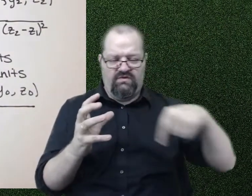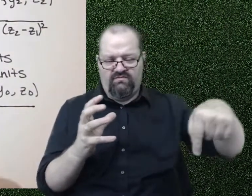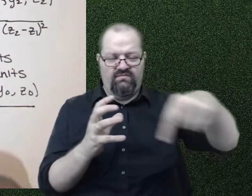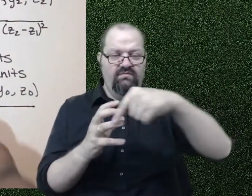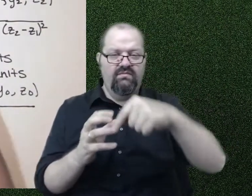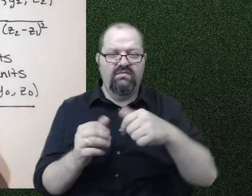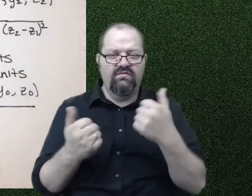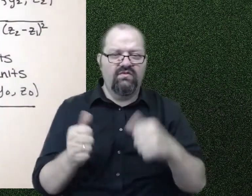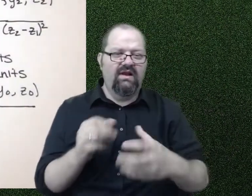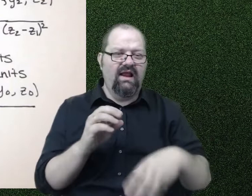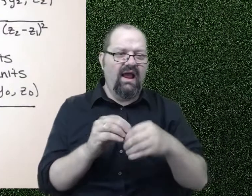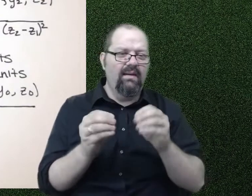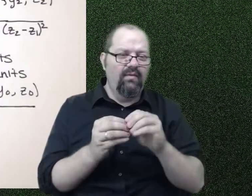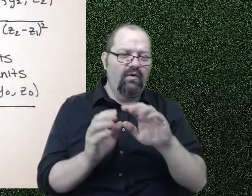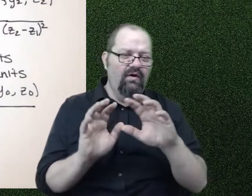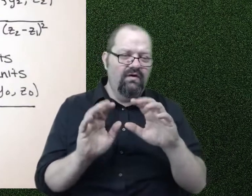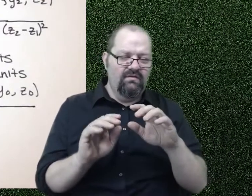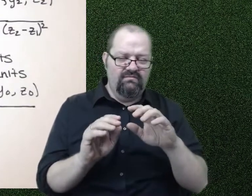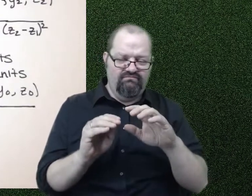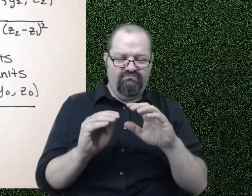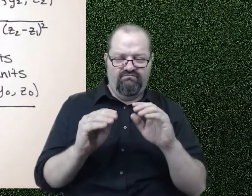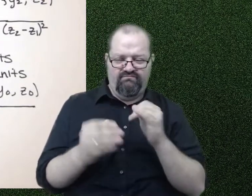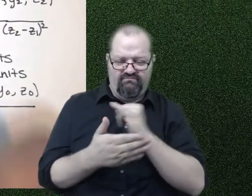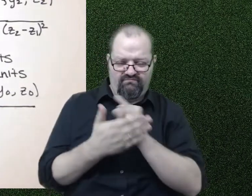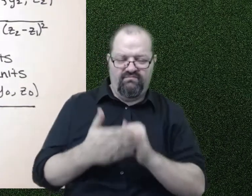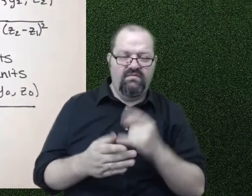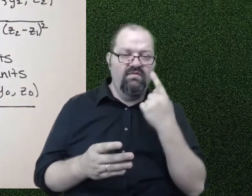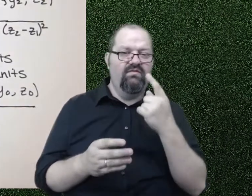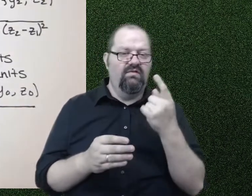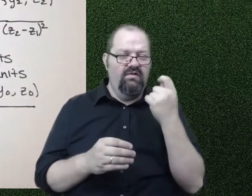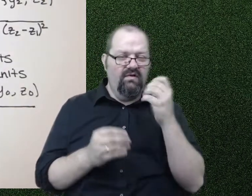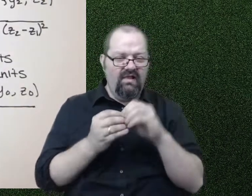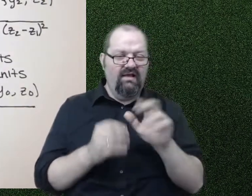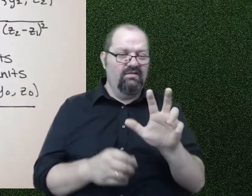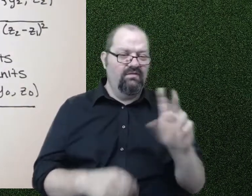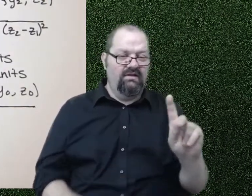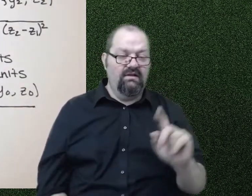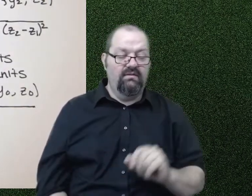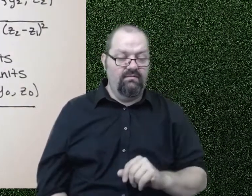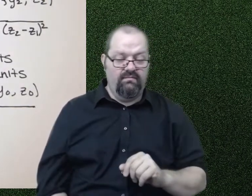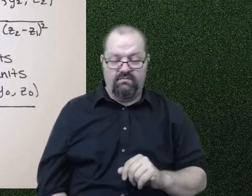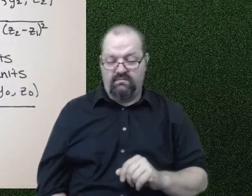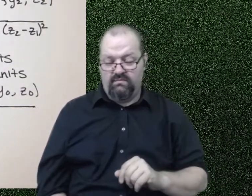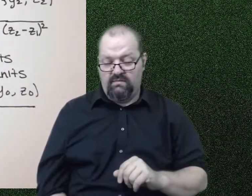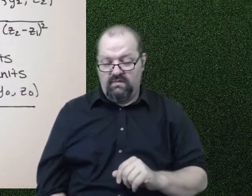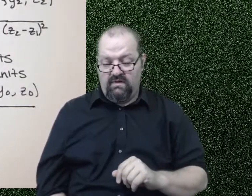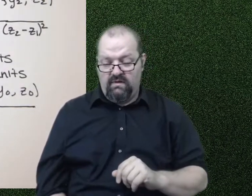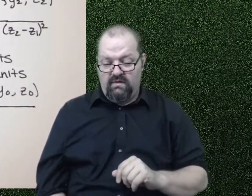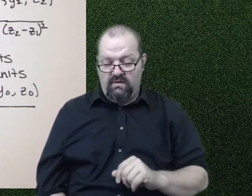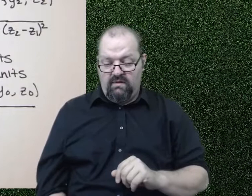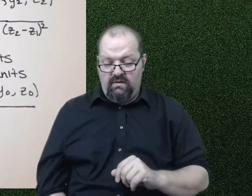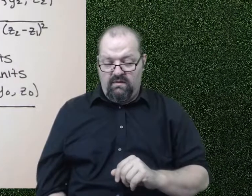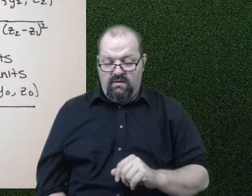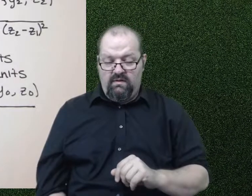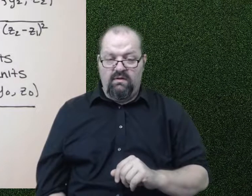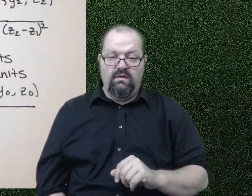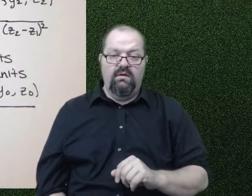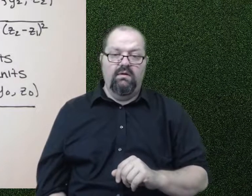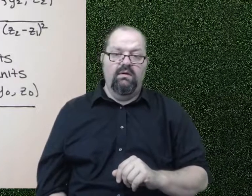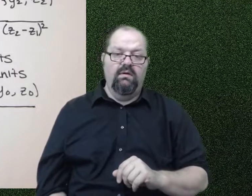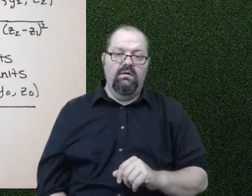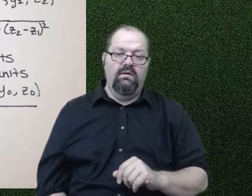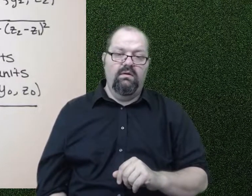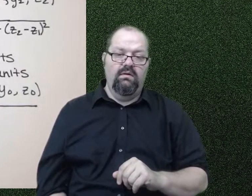Try to add some extra curves for dimensionality. That's the vector here. I want the length of that vector. The length of that vector has to be